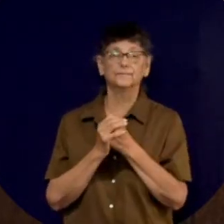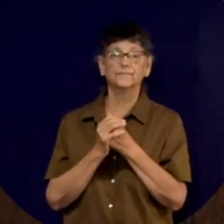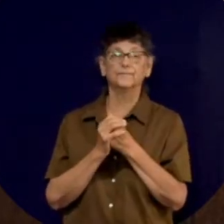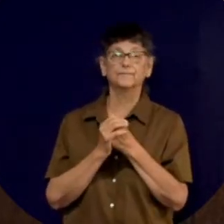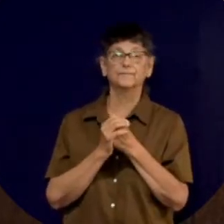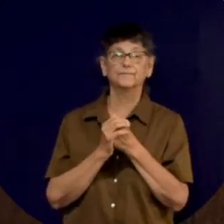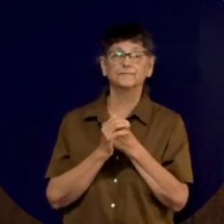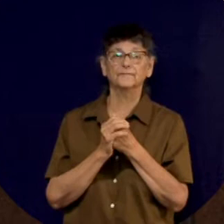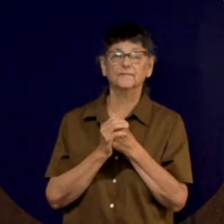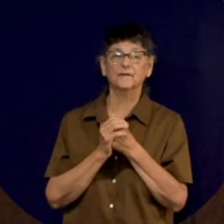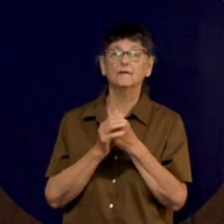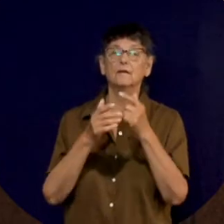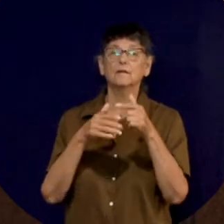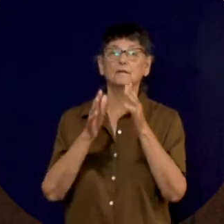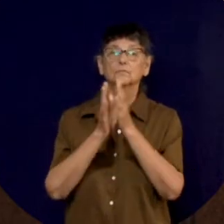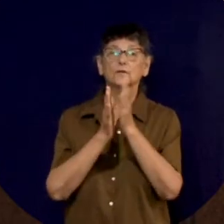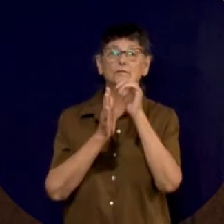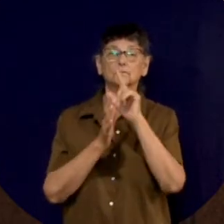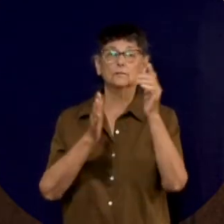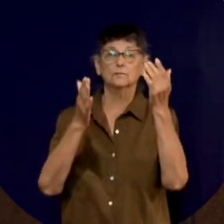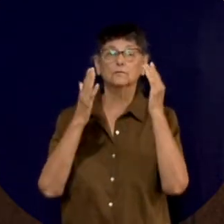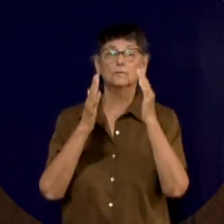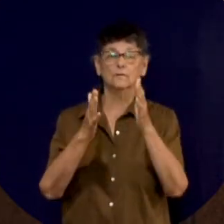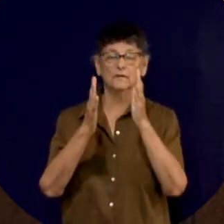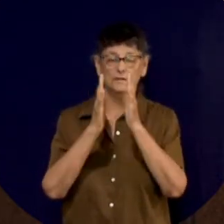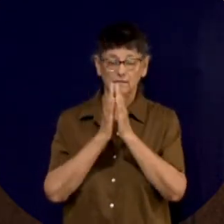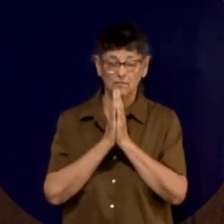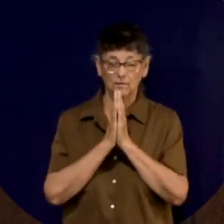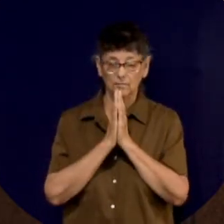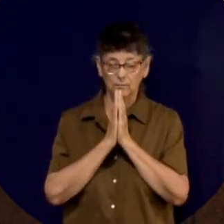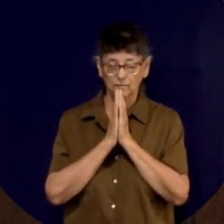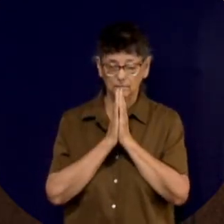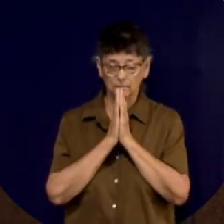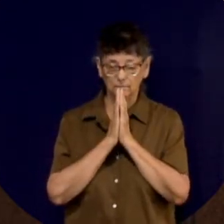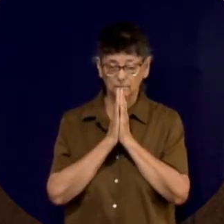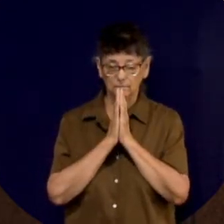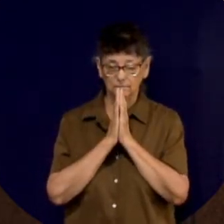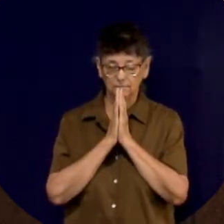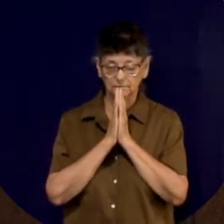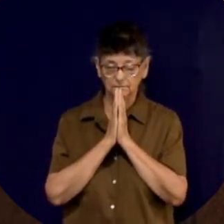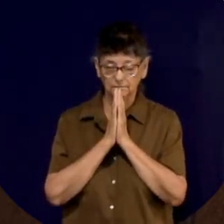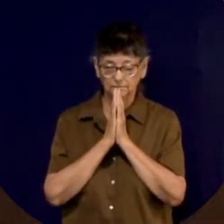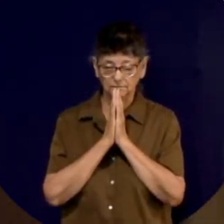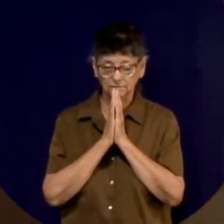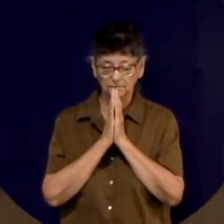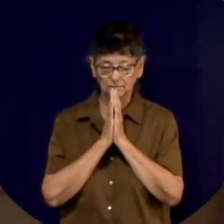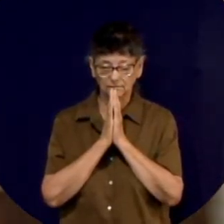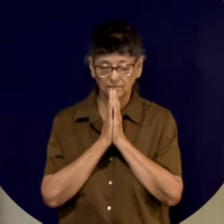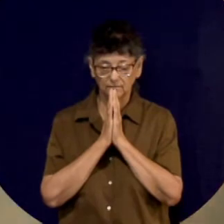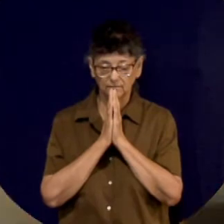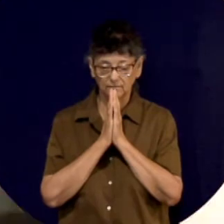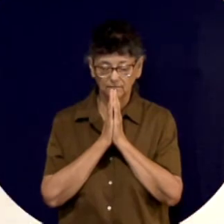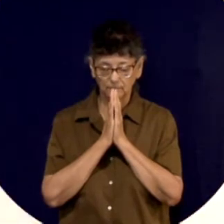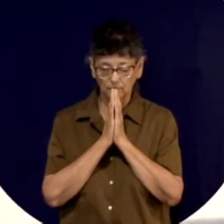basket, let us pray to the Lord. Lord, hear our prayer.